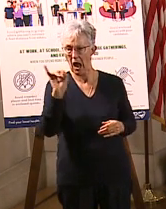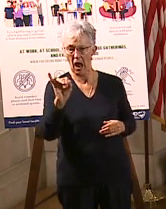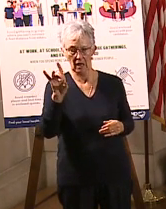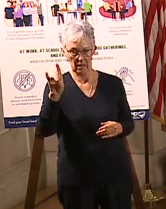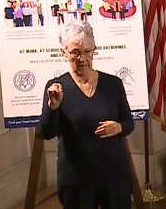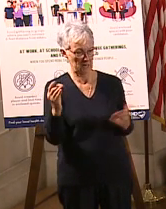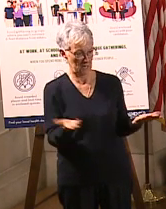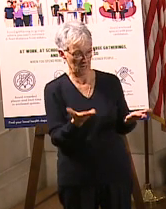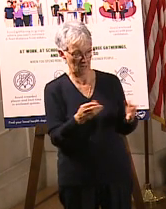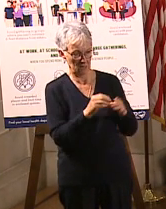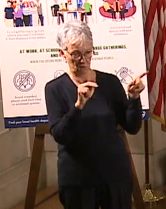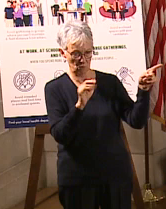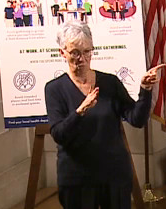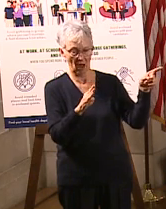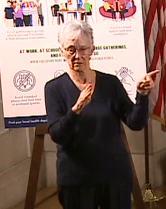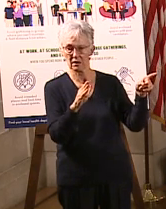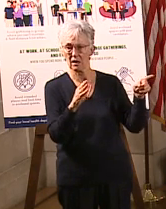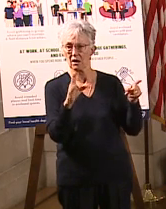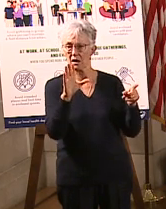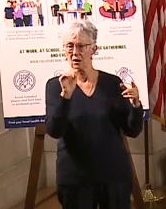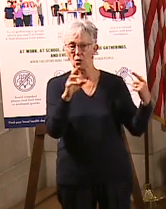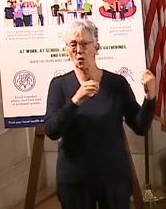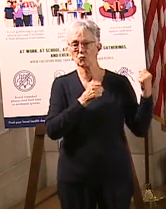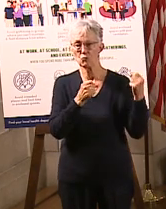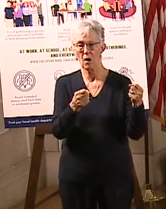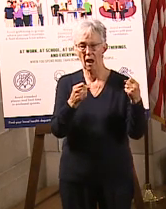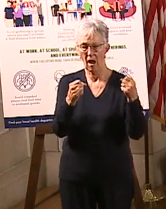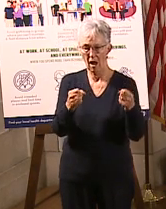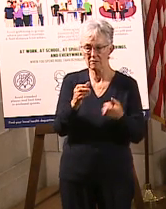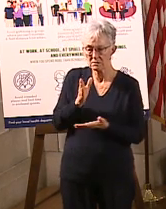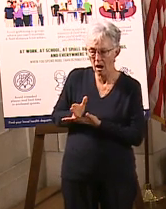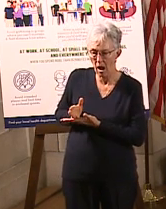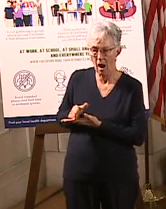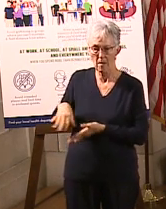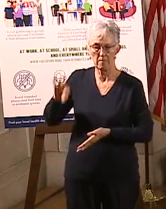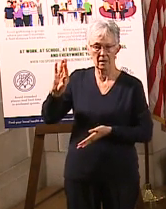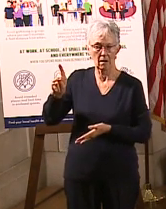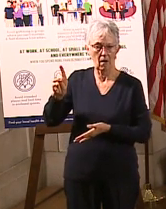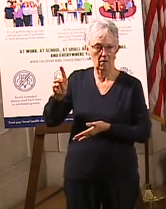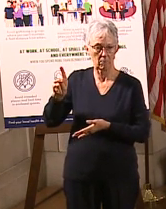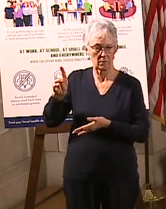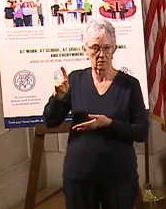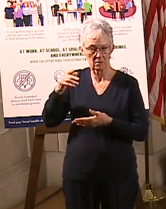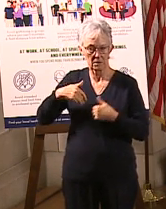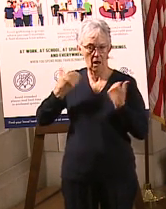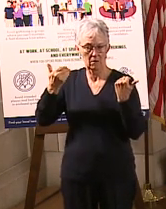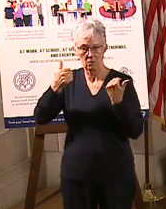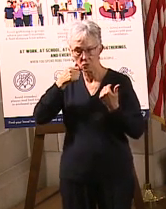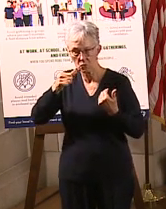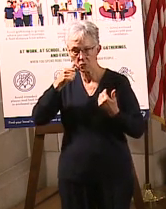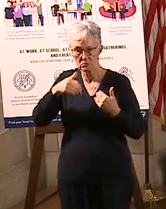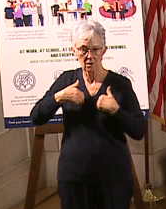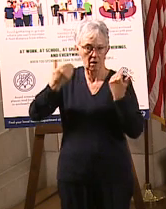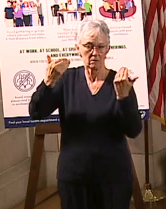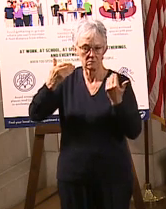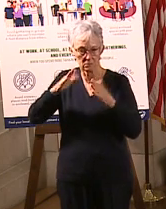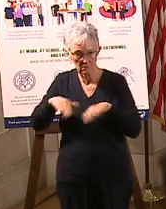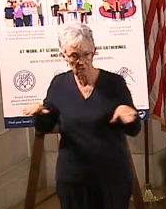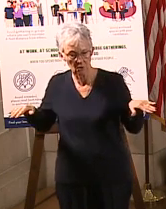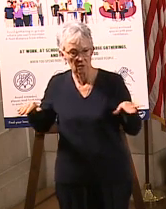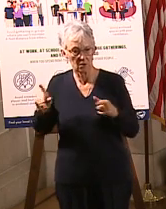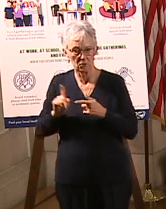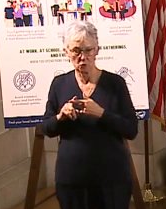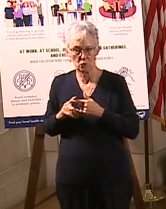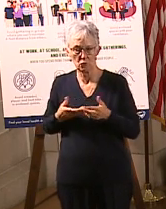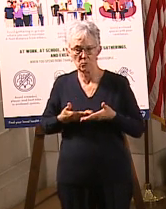gas stations, and that sort of thing. And that's why we all have a role to play in combating human trafficking, looking